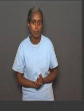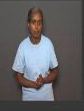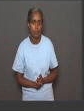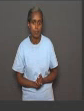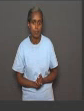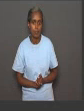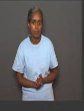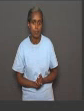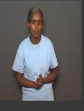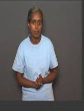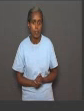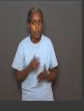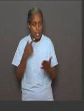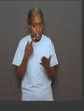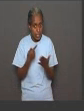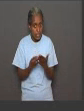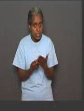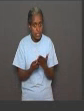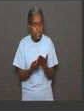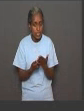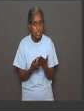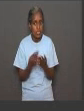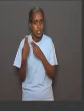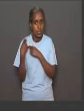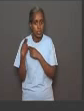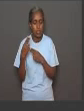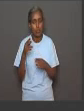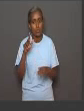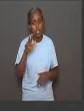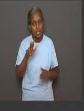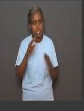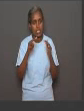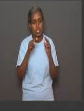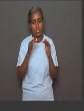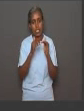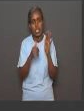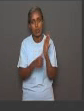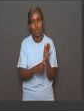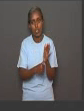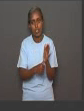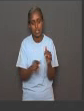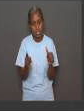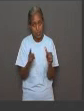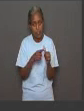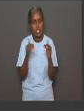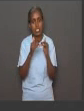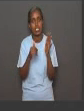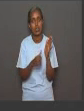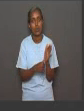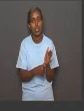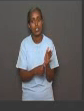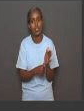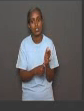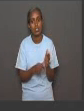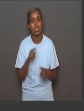This is subject to 3 inequalities. The first